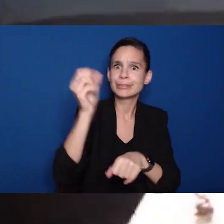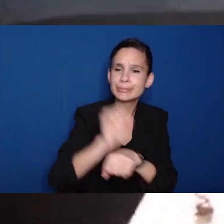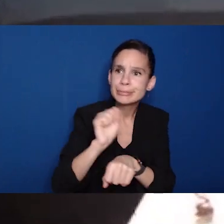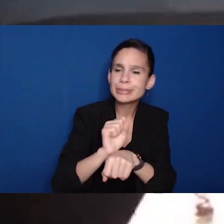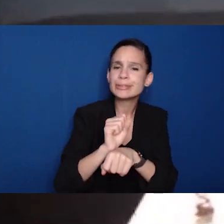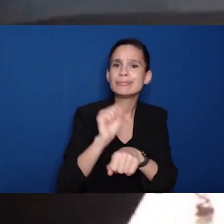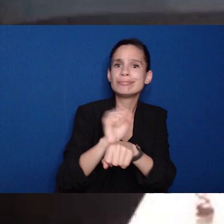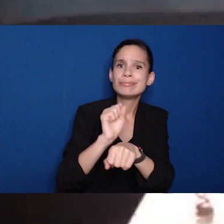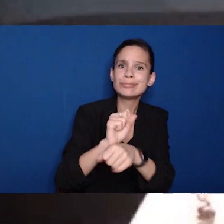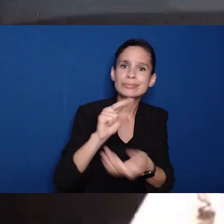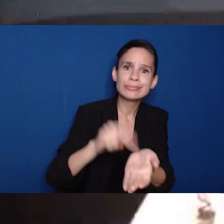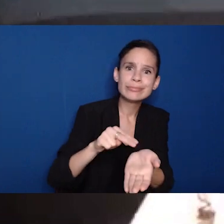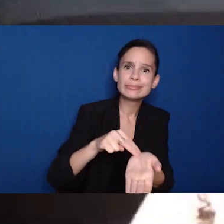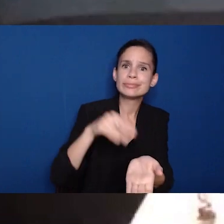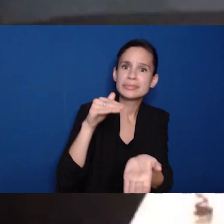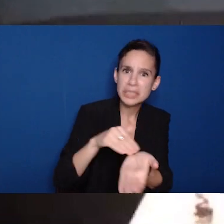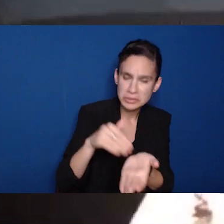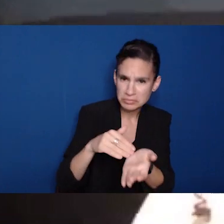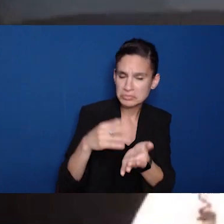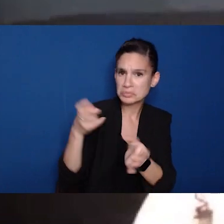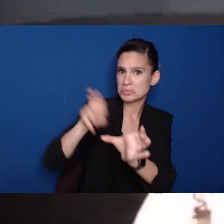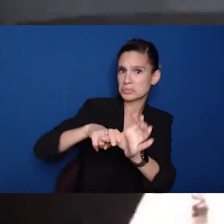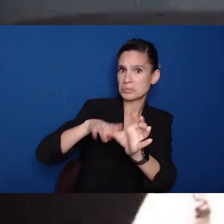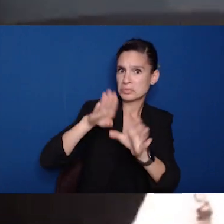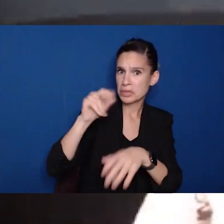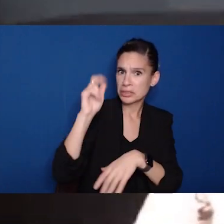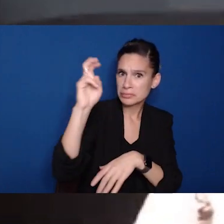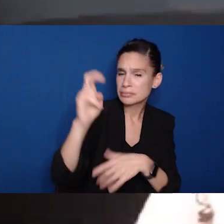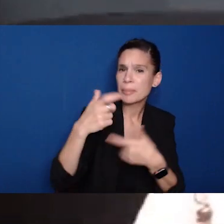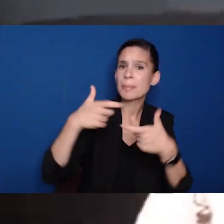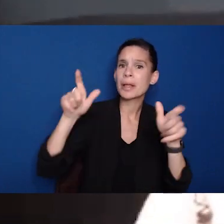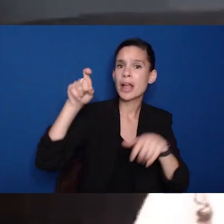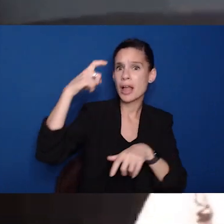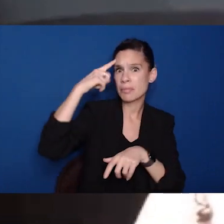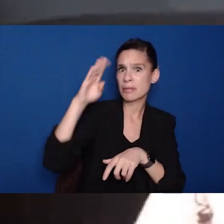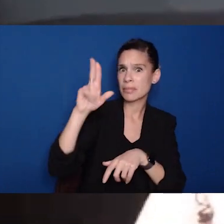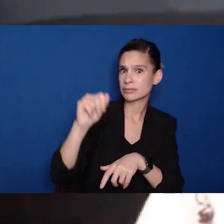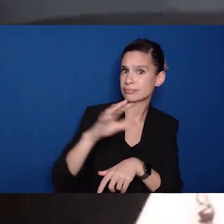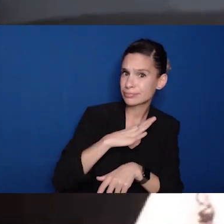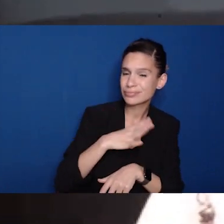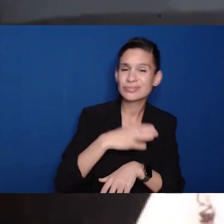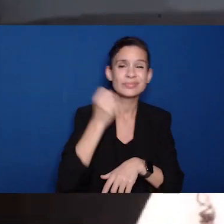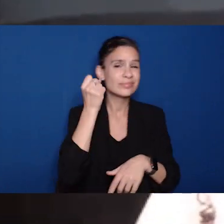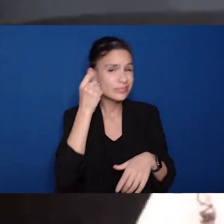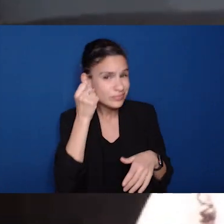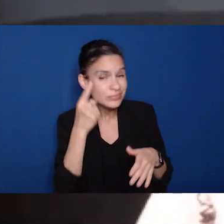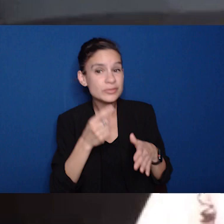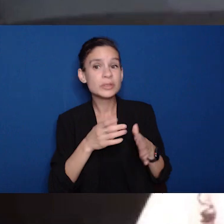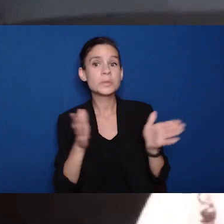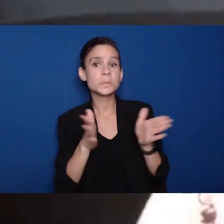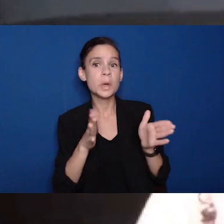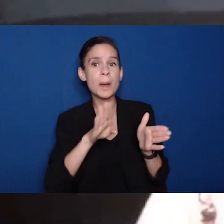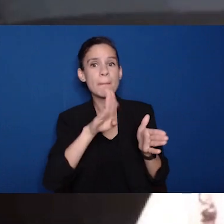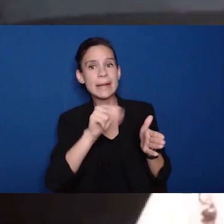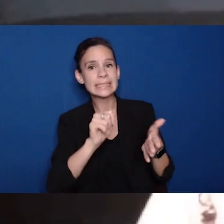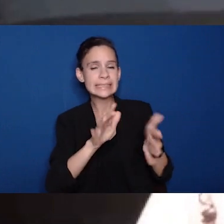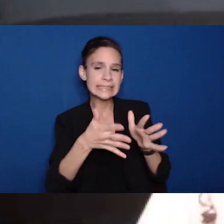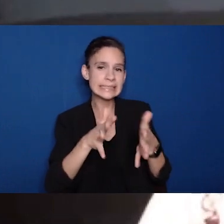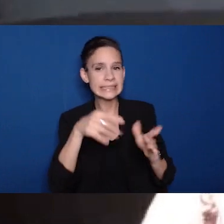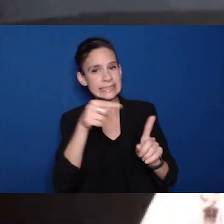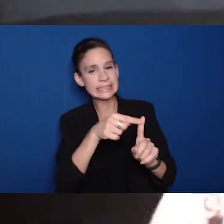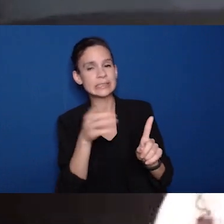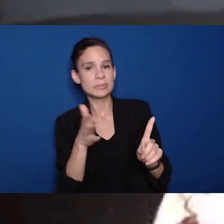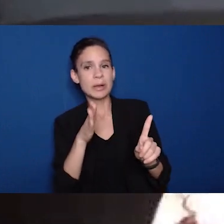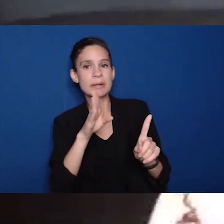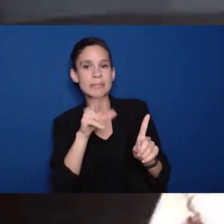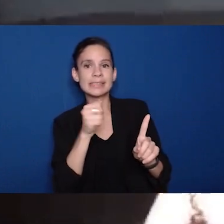healthcare workers, all of them. So that's still operational. The smaller public transport providers, which we call combis here,